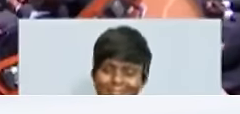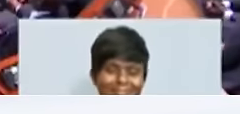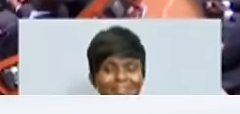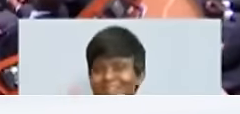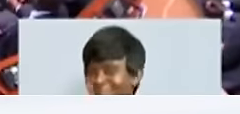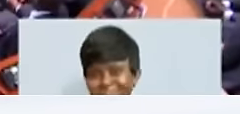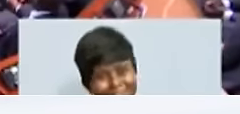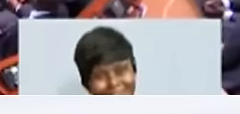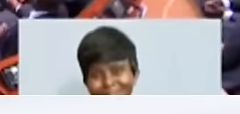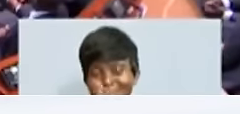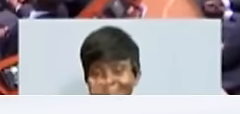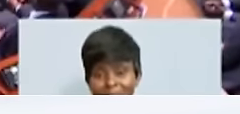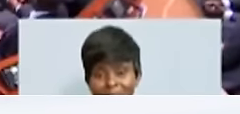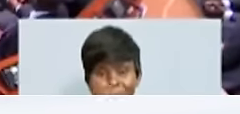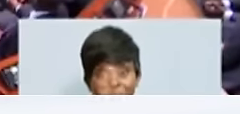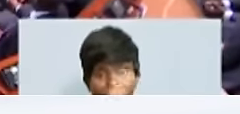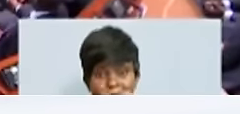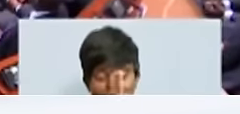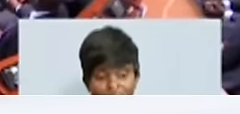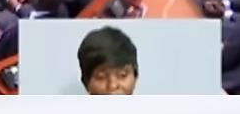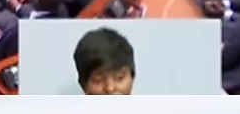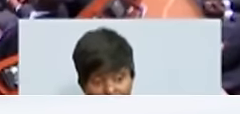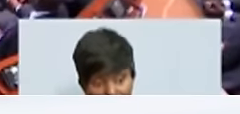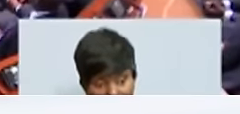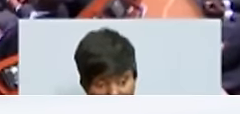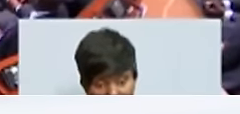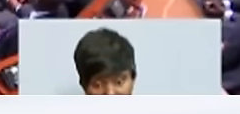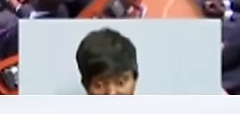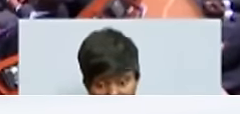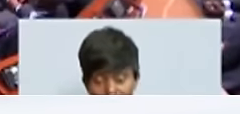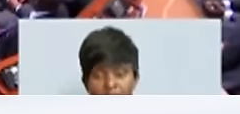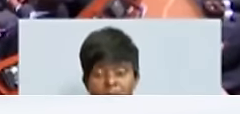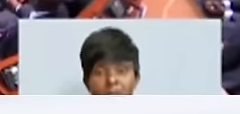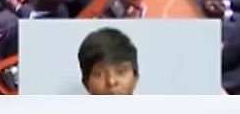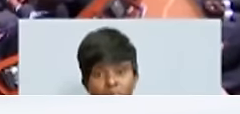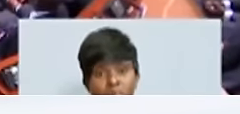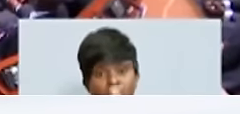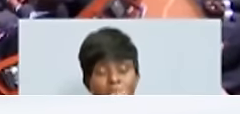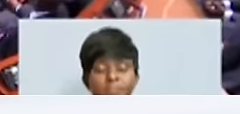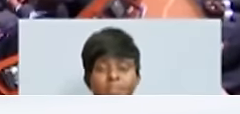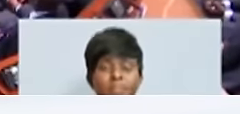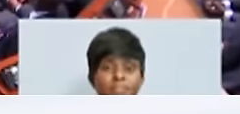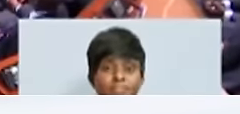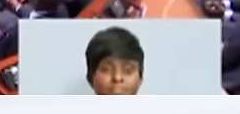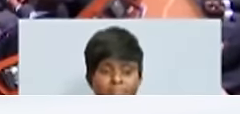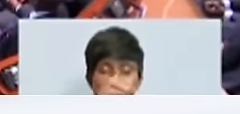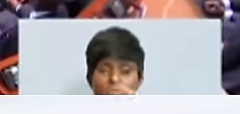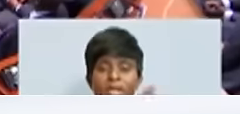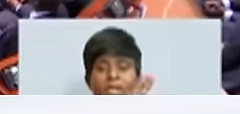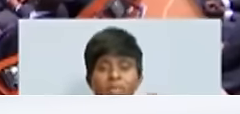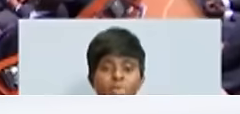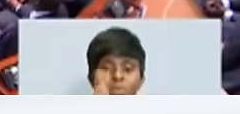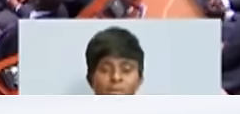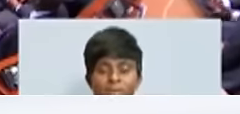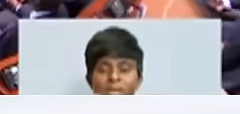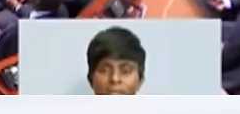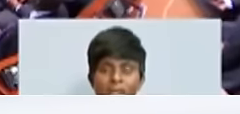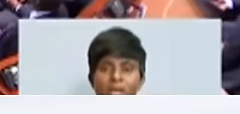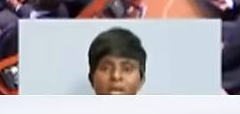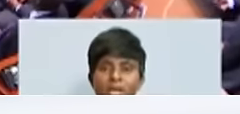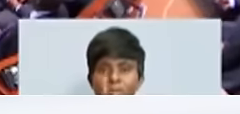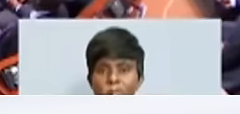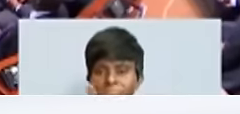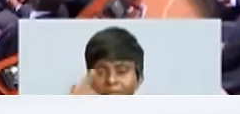No. Money will be moved away from those areas, which you, the parliamentarians, had already approved. We are now asking